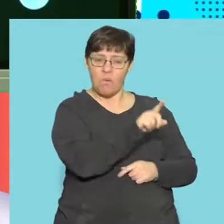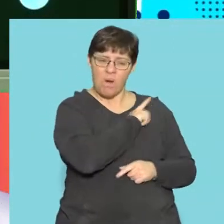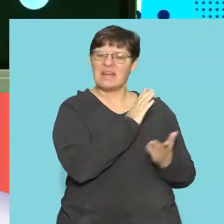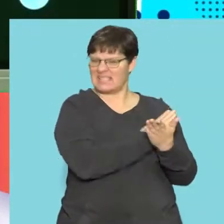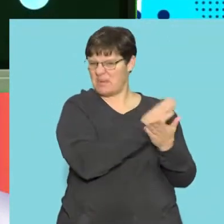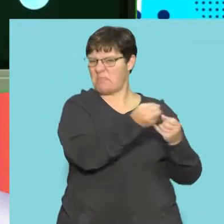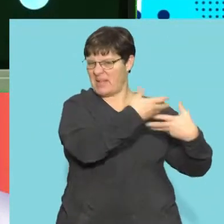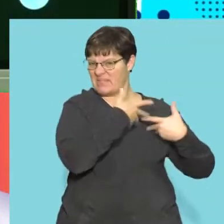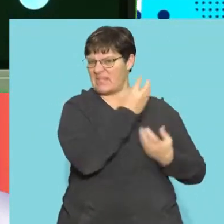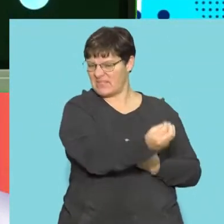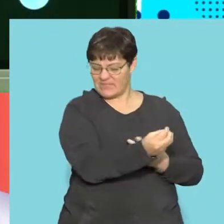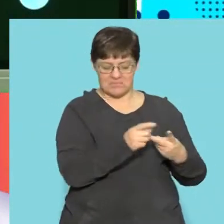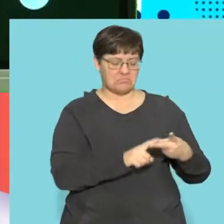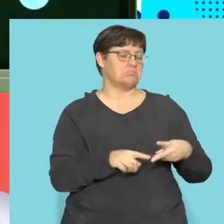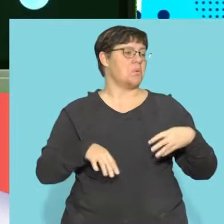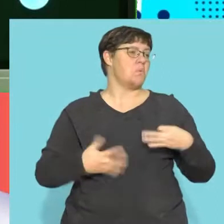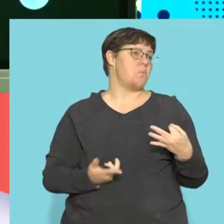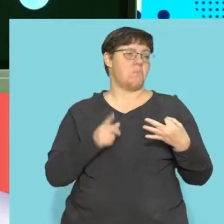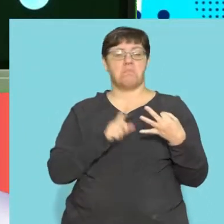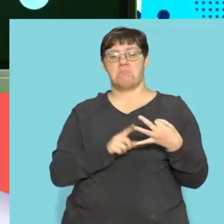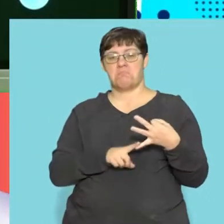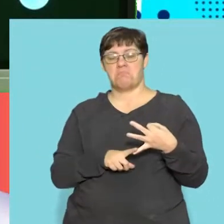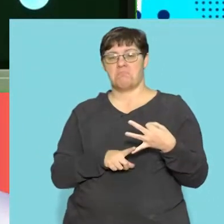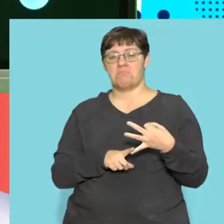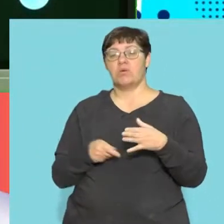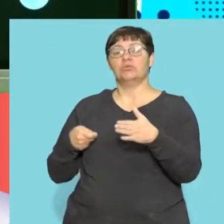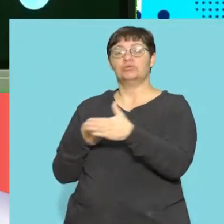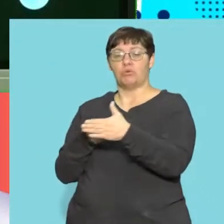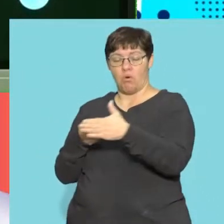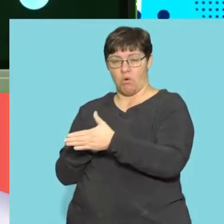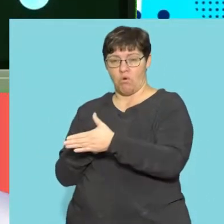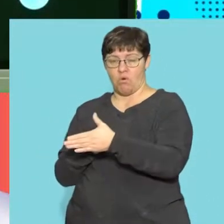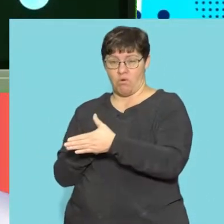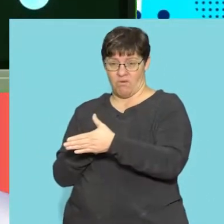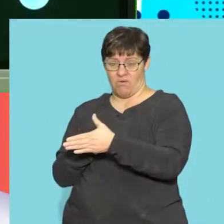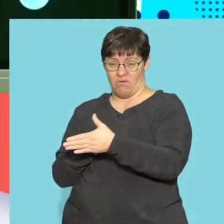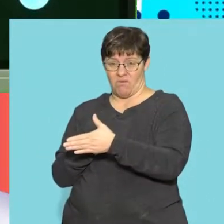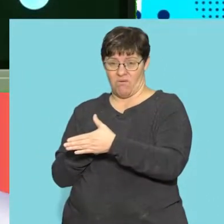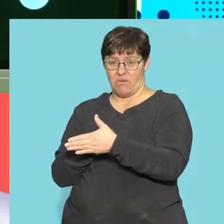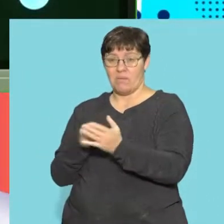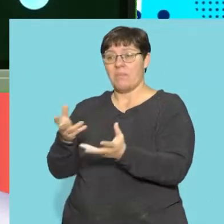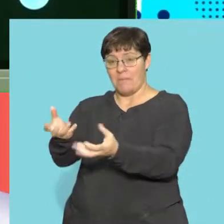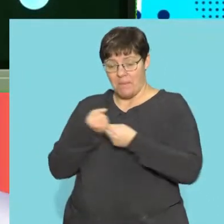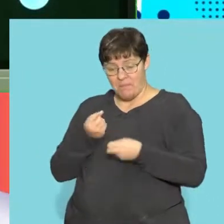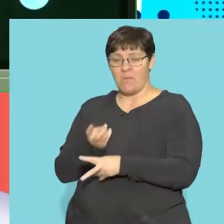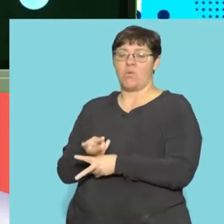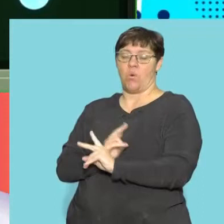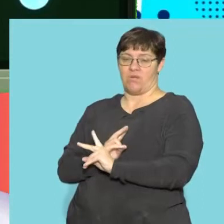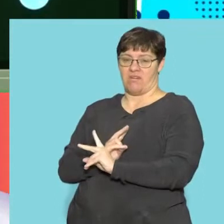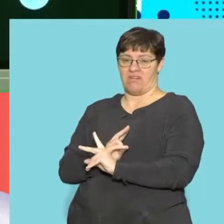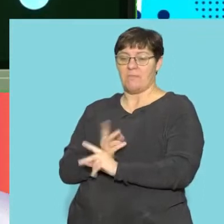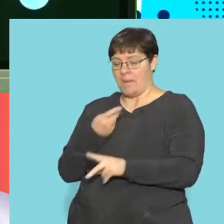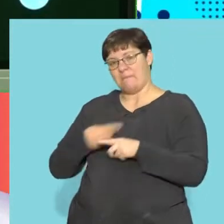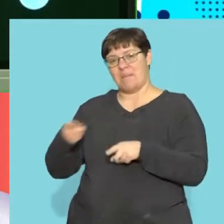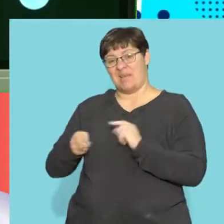that. And it might be money that a store owns based on what you take on a loan